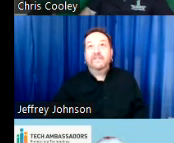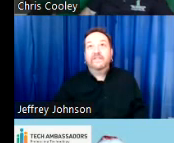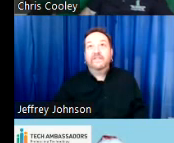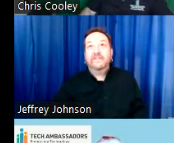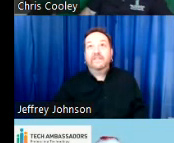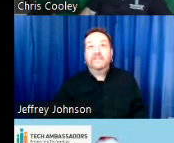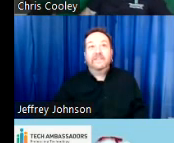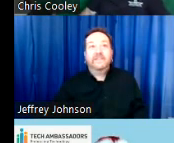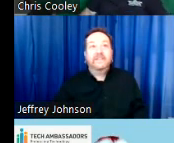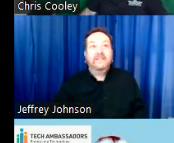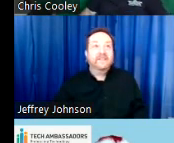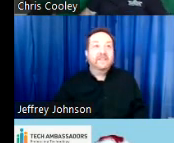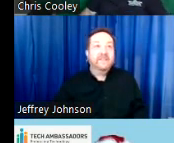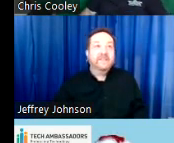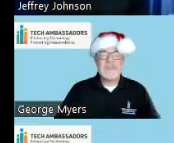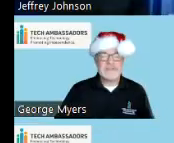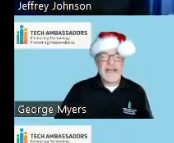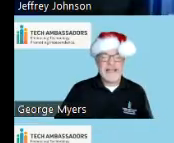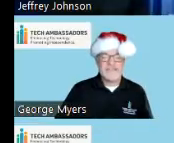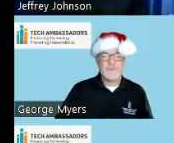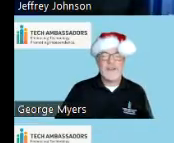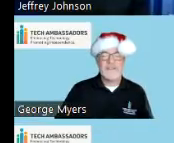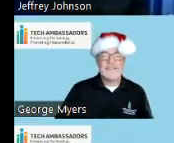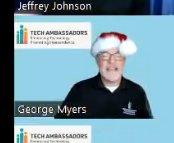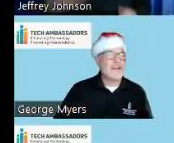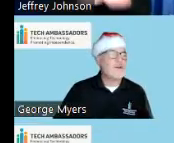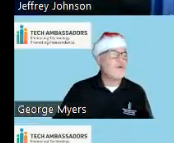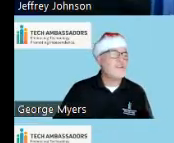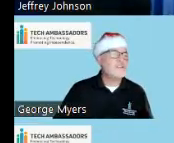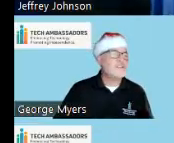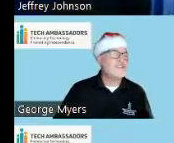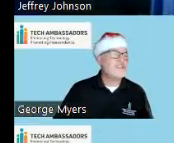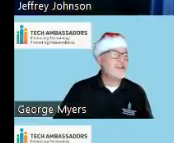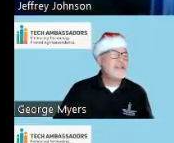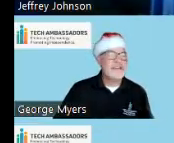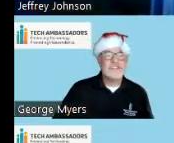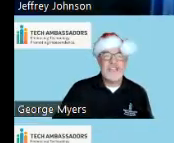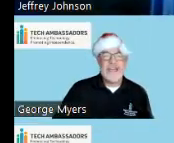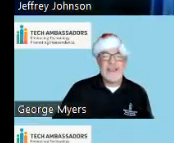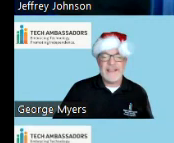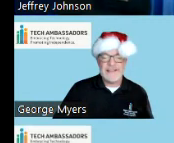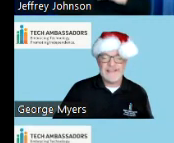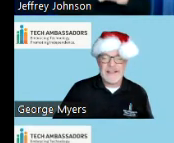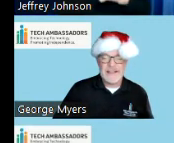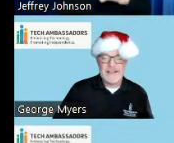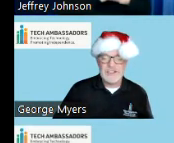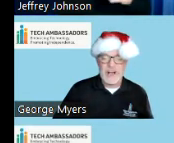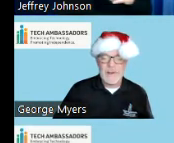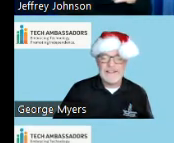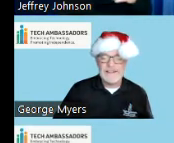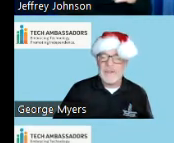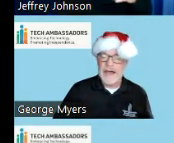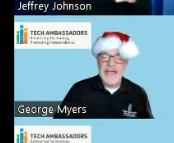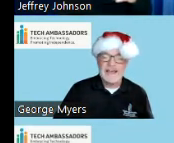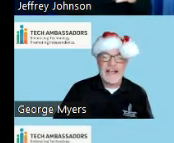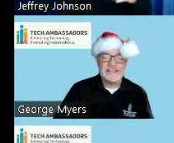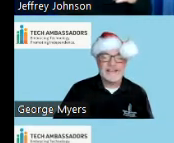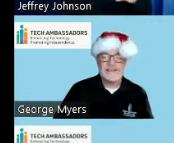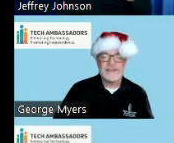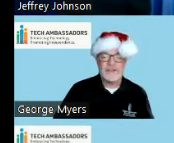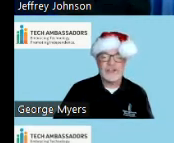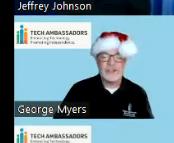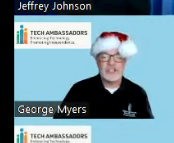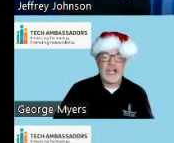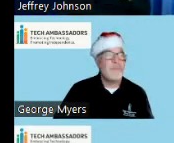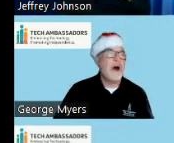Next stocking stuffer here. And I think this might be the last one in this category. This is Jen is going to talk about something that I had not